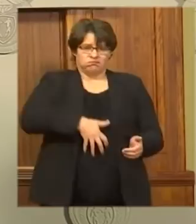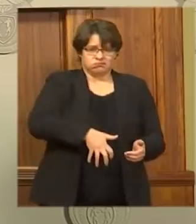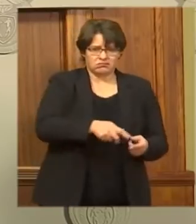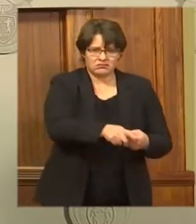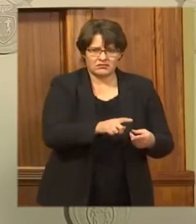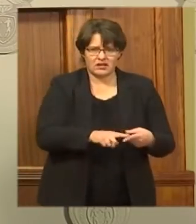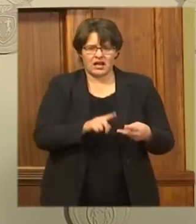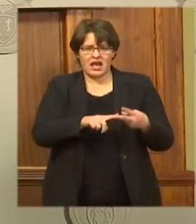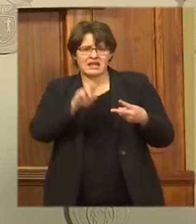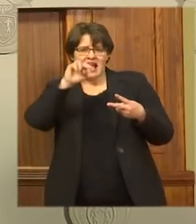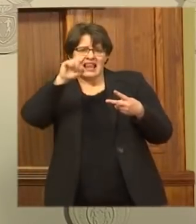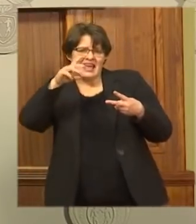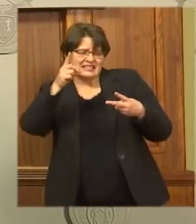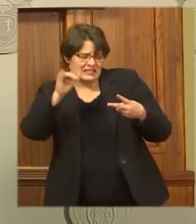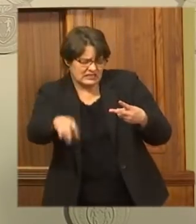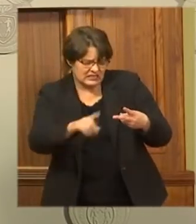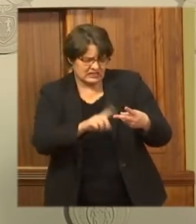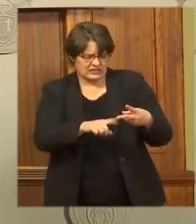Naledi Pangindao,